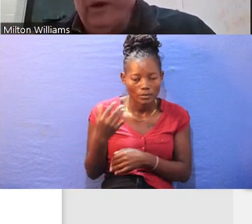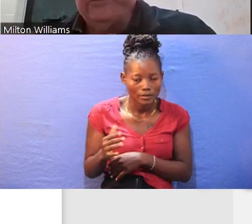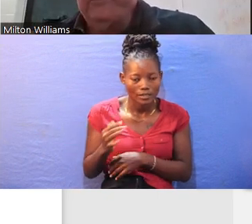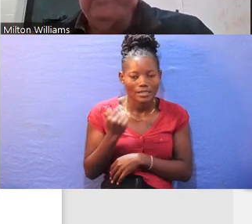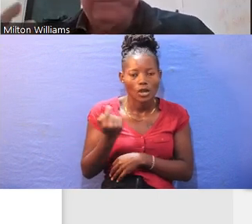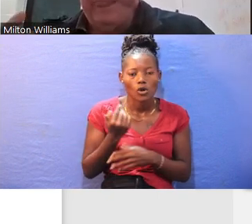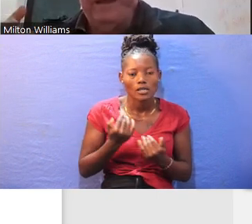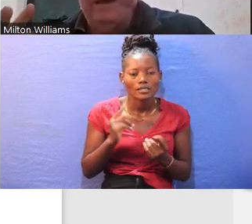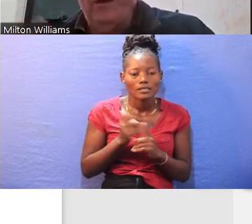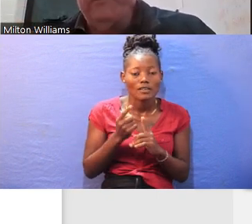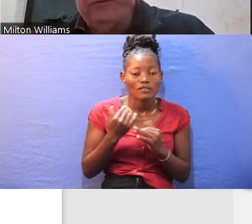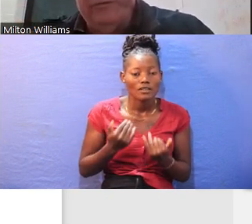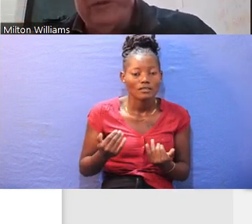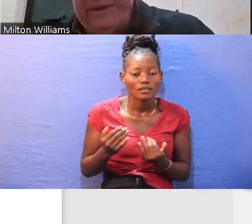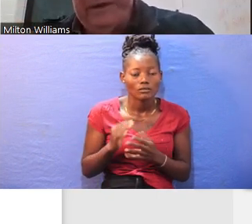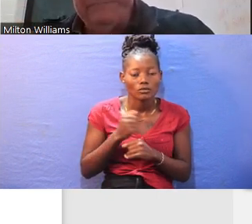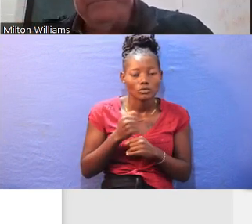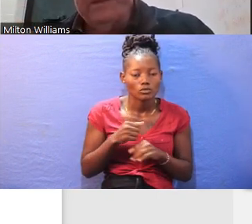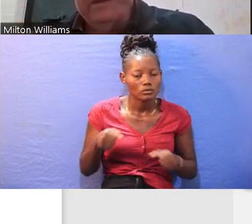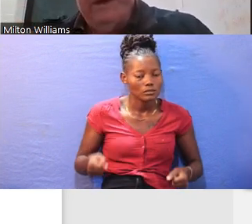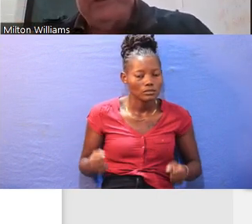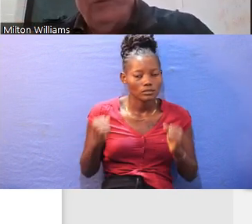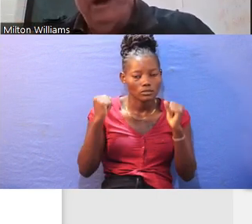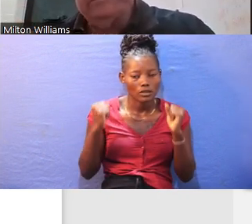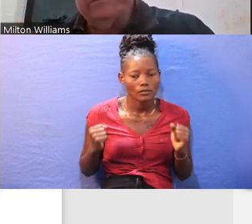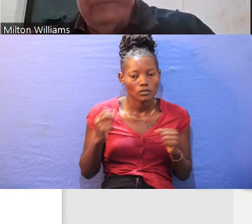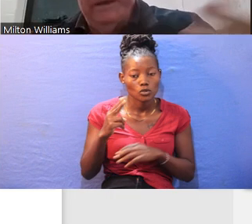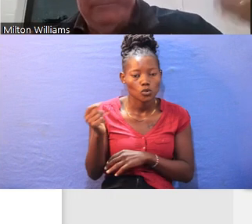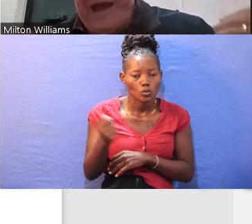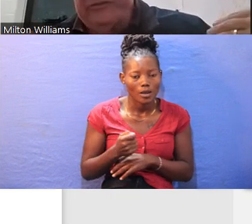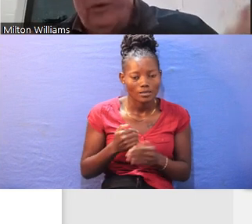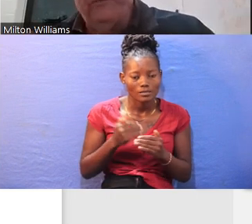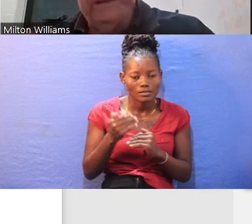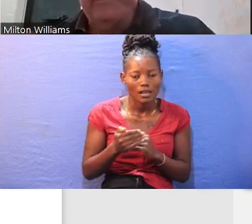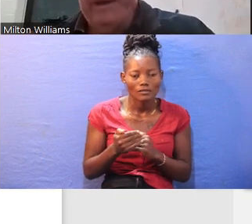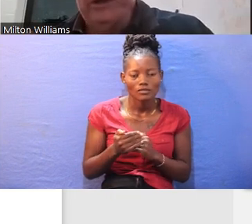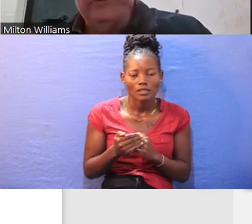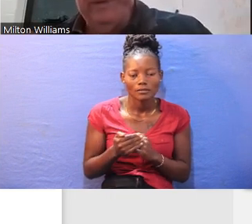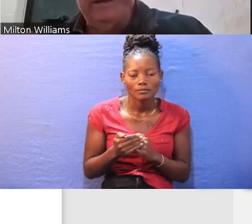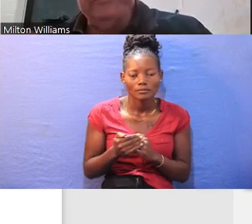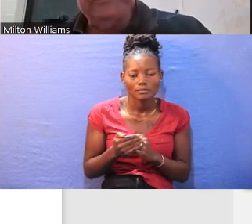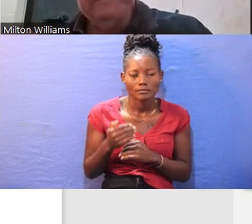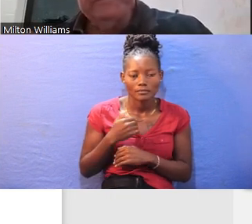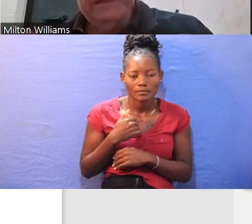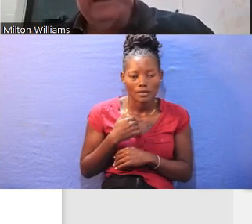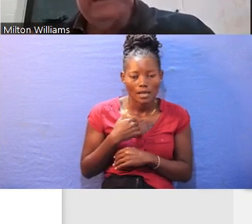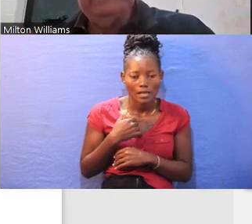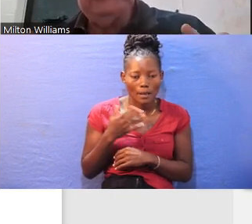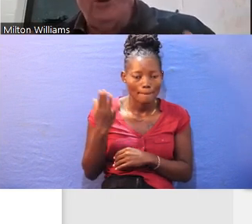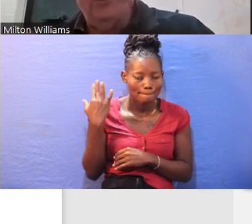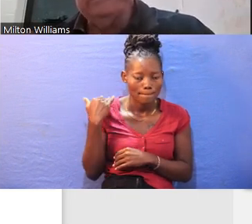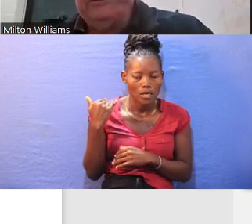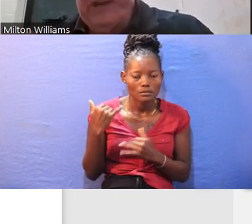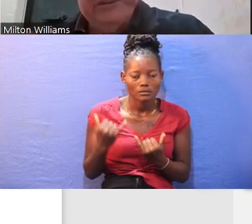lift weights. Over a 2-month period, my back squat went up about 100 pounds. And